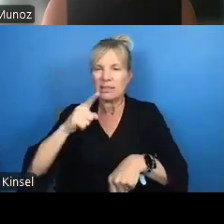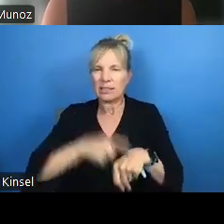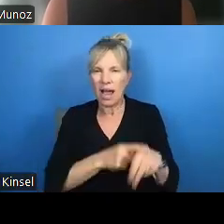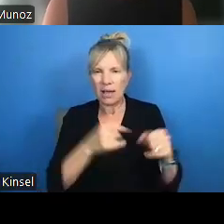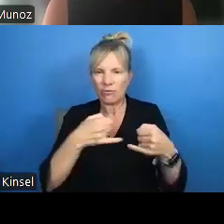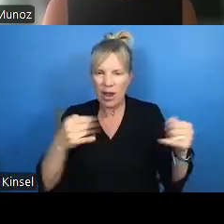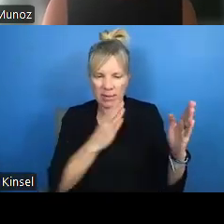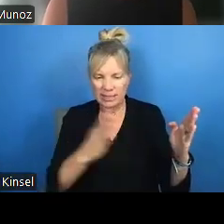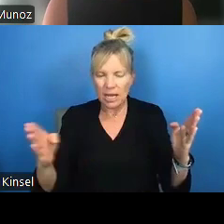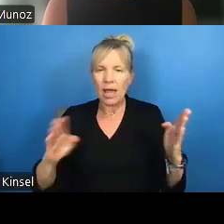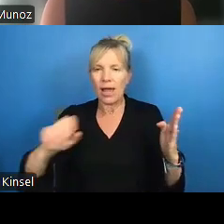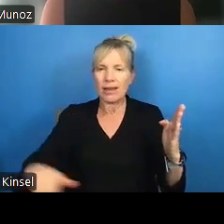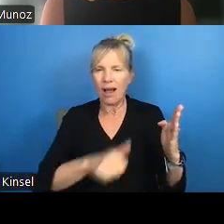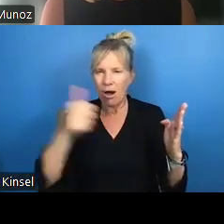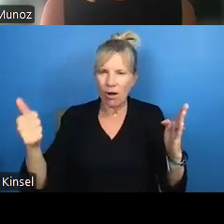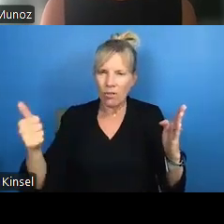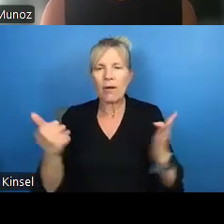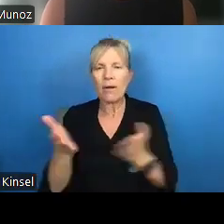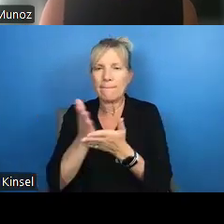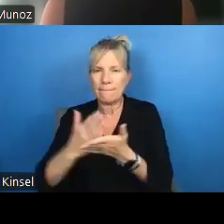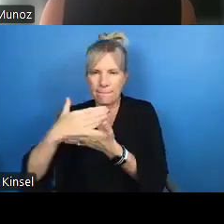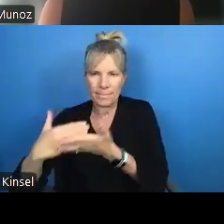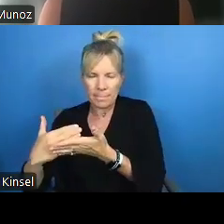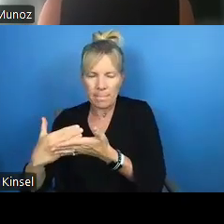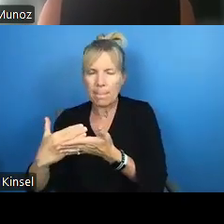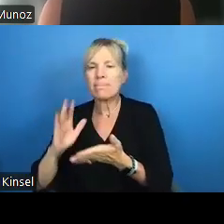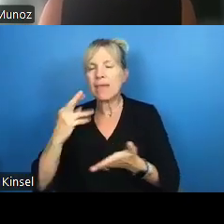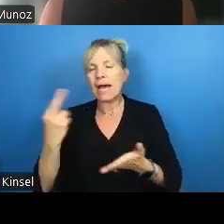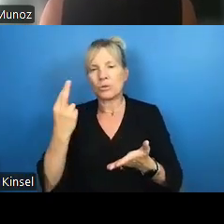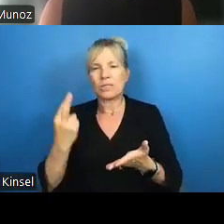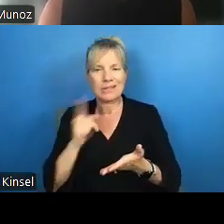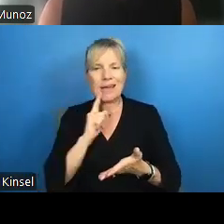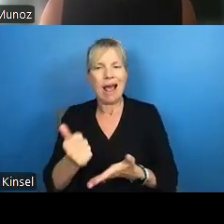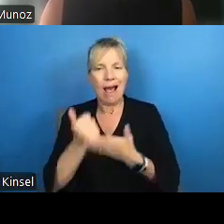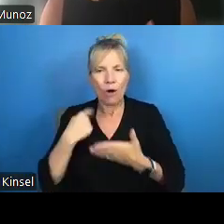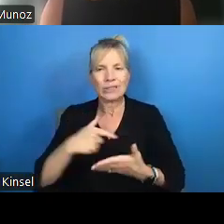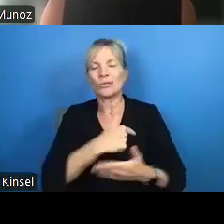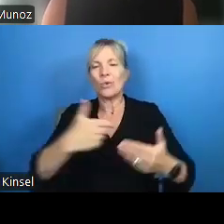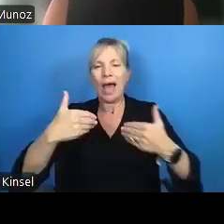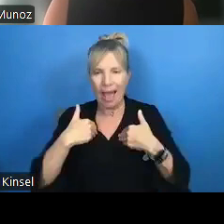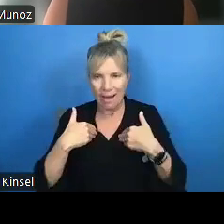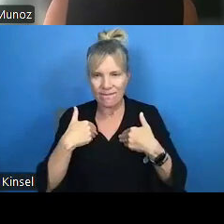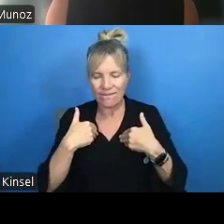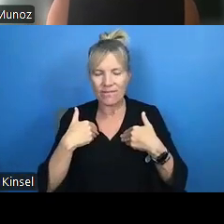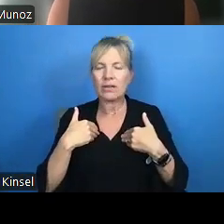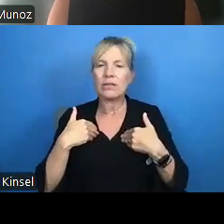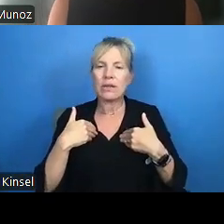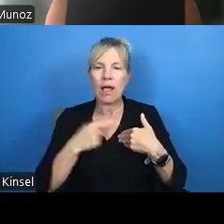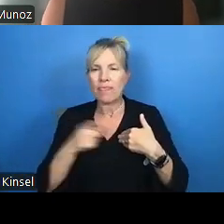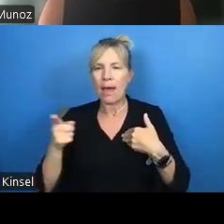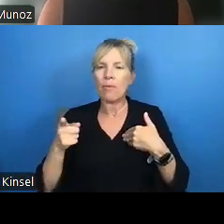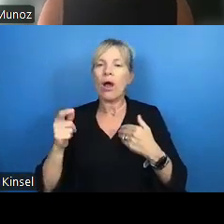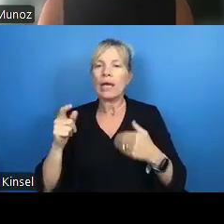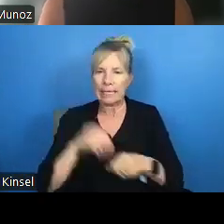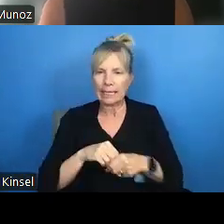timeframes and other pieces, which is why it is helpful to have them all under one